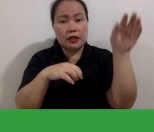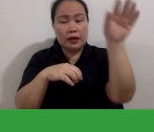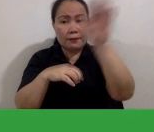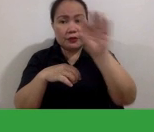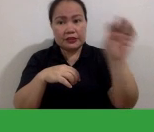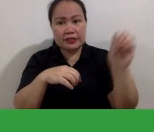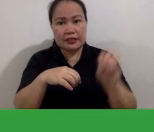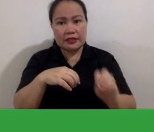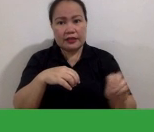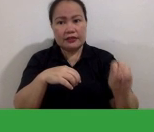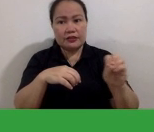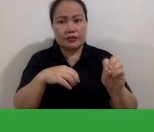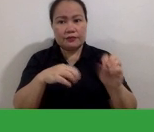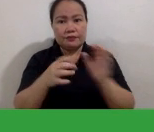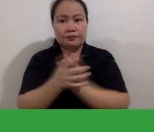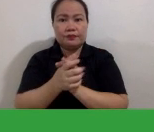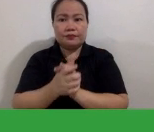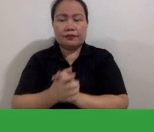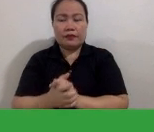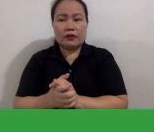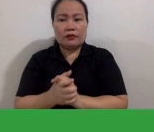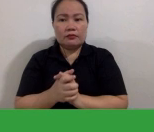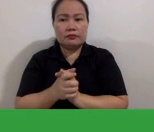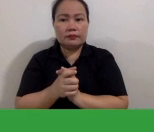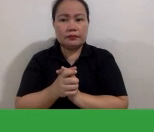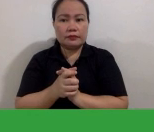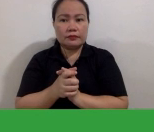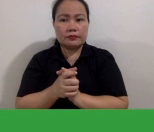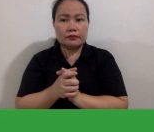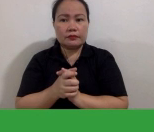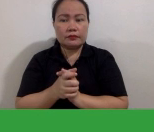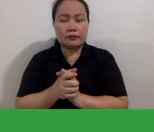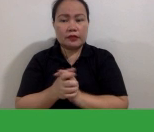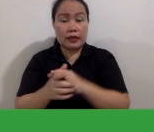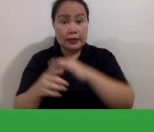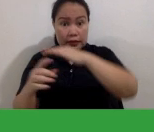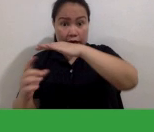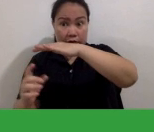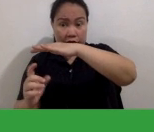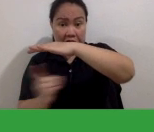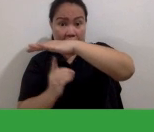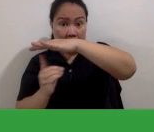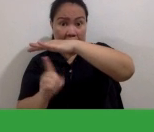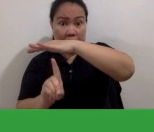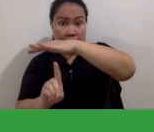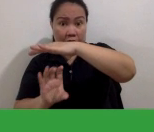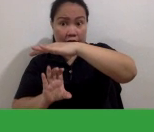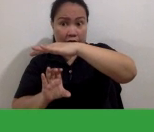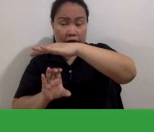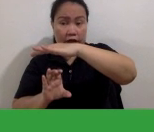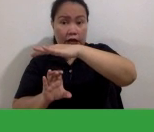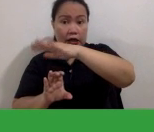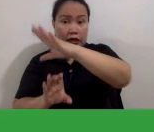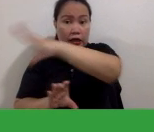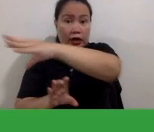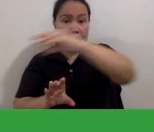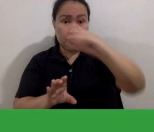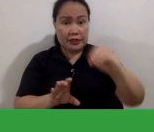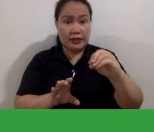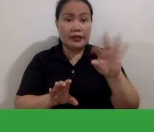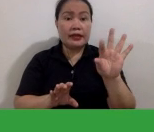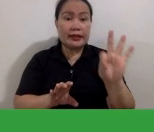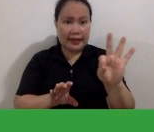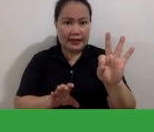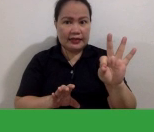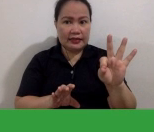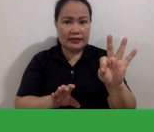25%. So, ayun siya. Okay? And then this one, since naka 100 na siya, so, we will just copy 9.